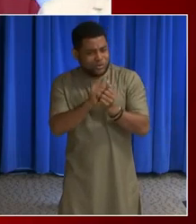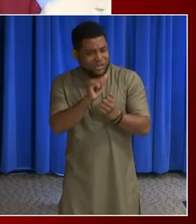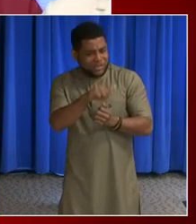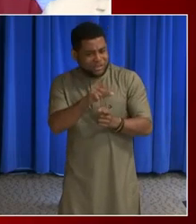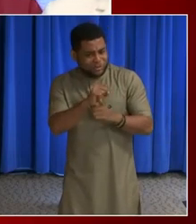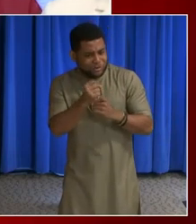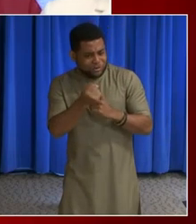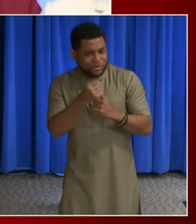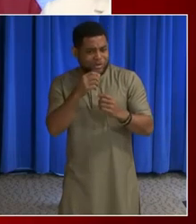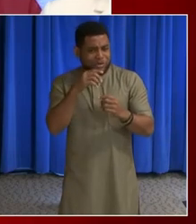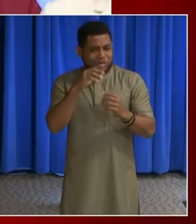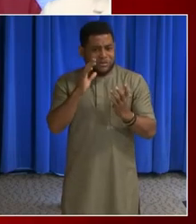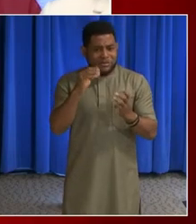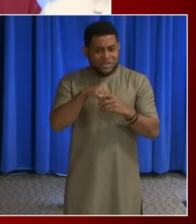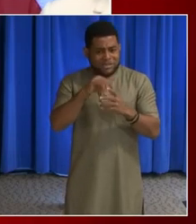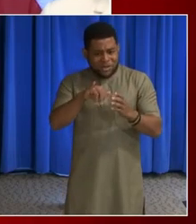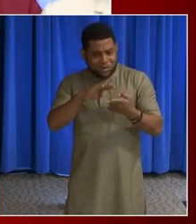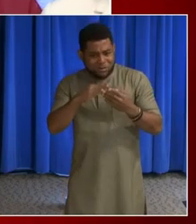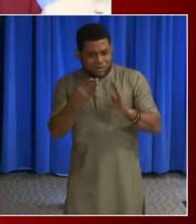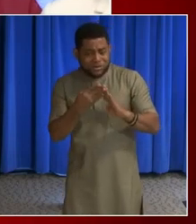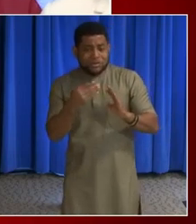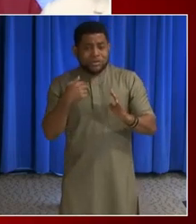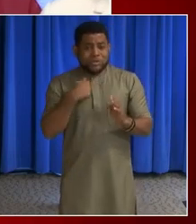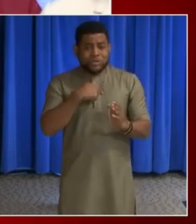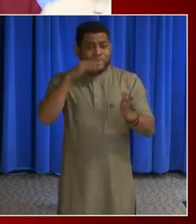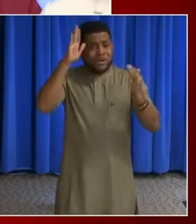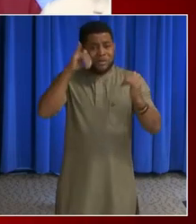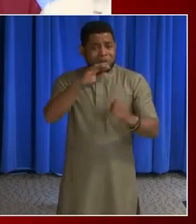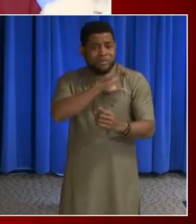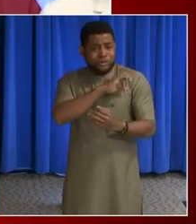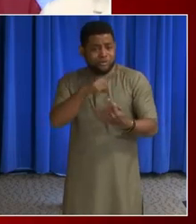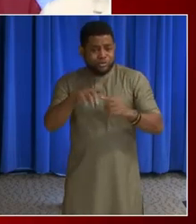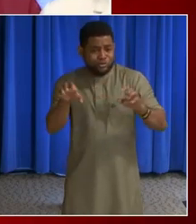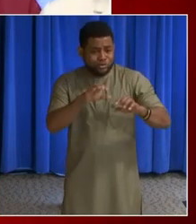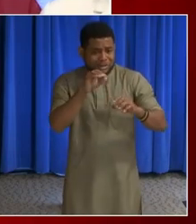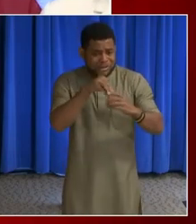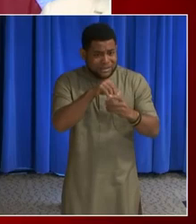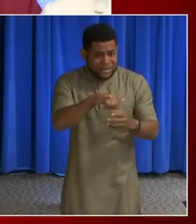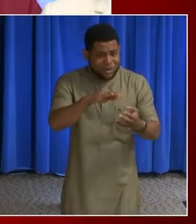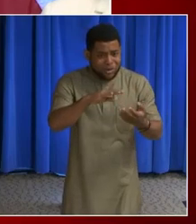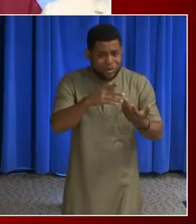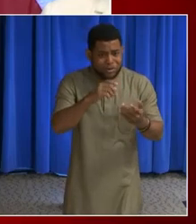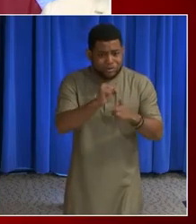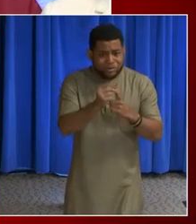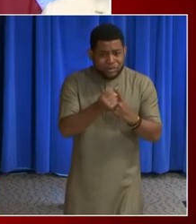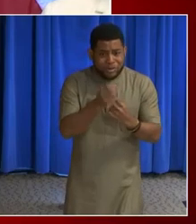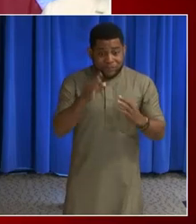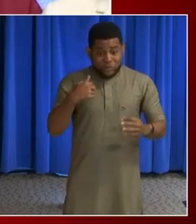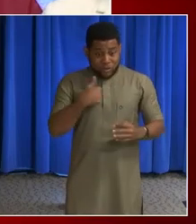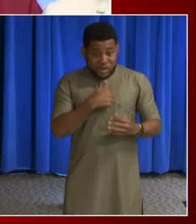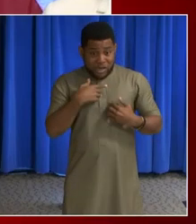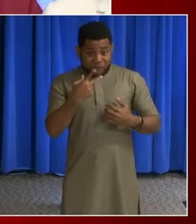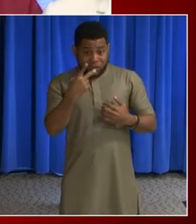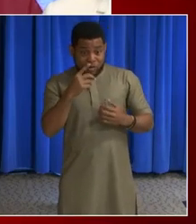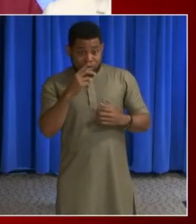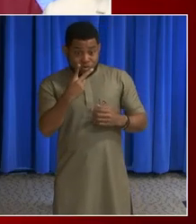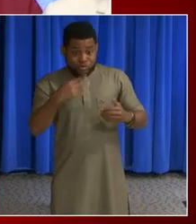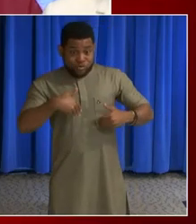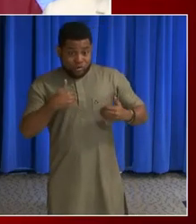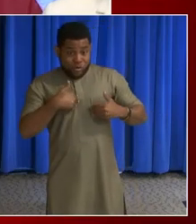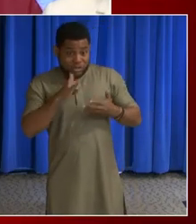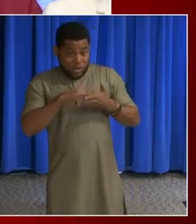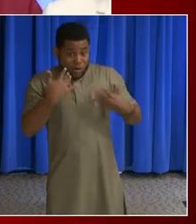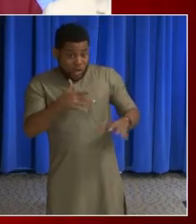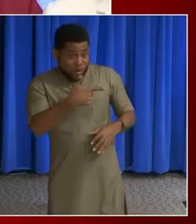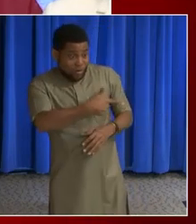what do we expect the police to do in situations where we have two juveniles that are shot and we have a vehicle